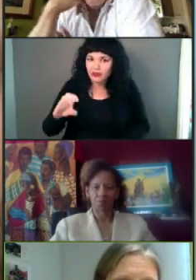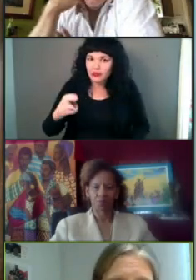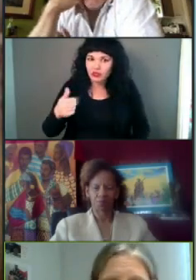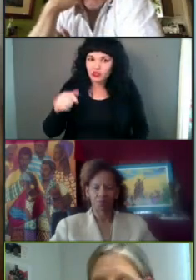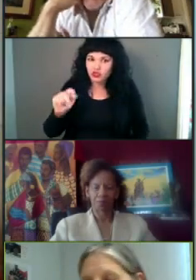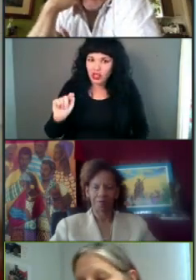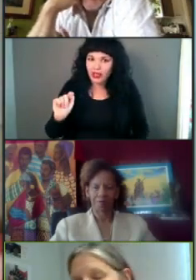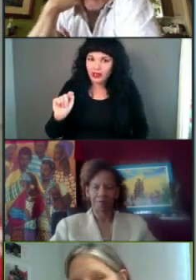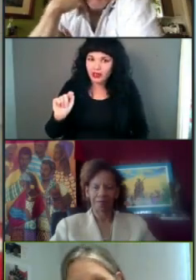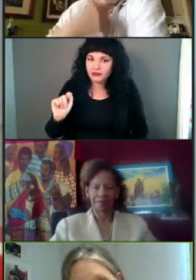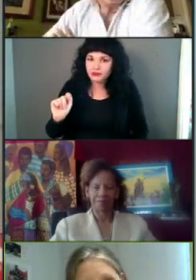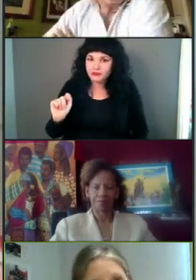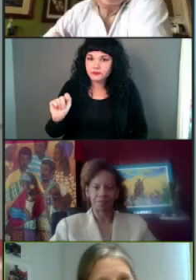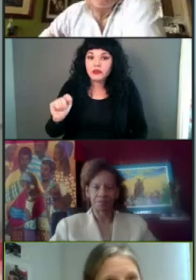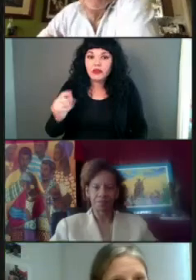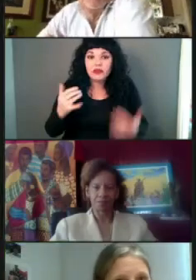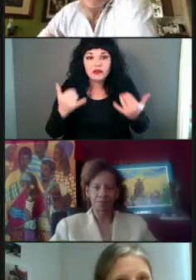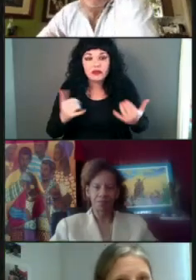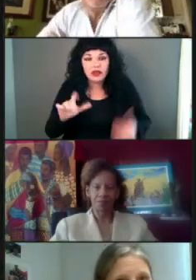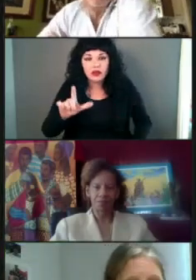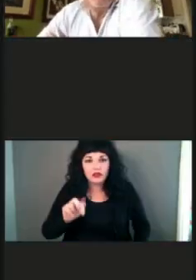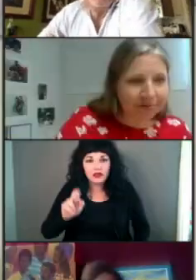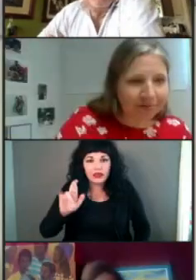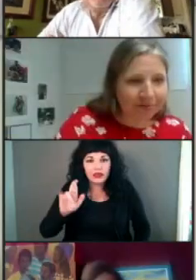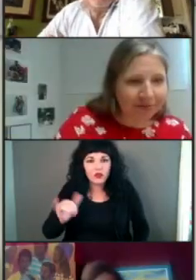question of this segment.